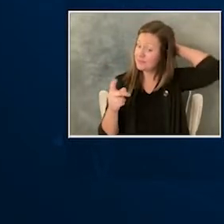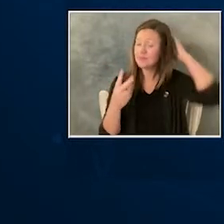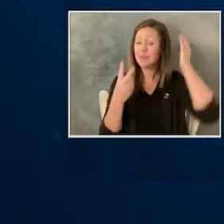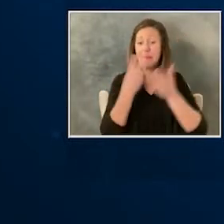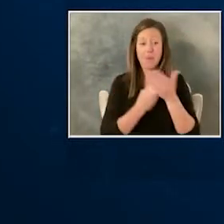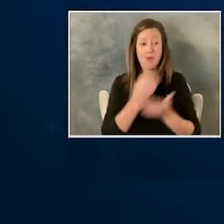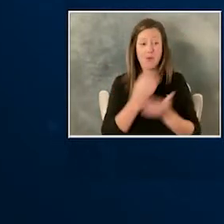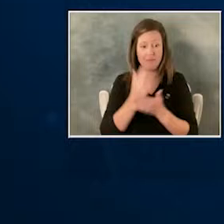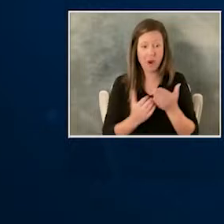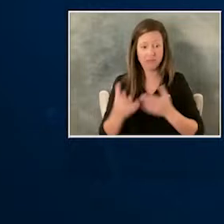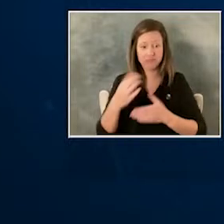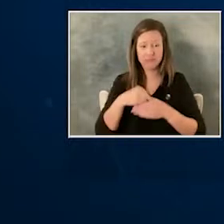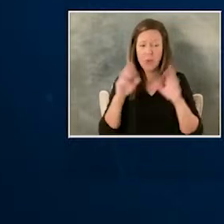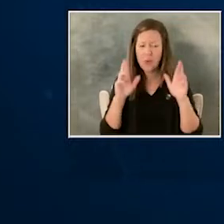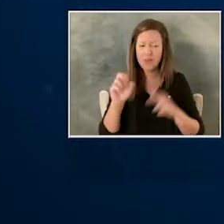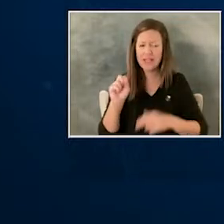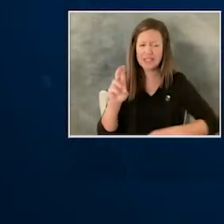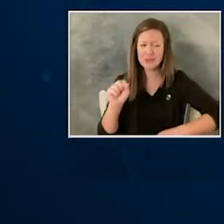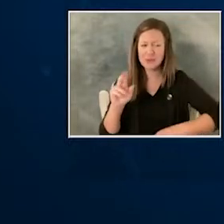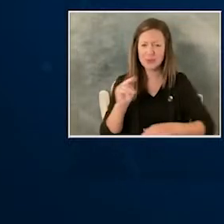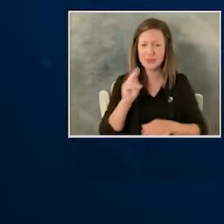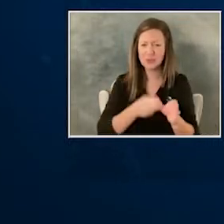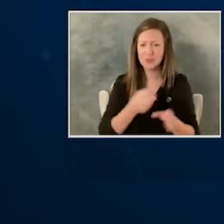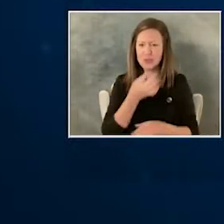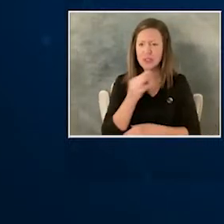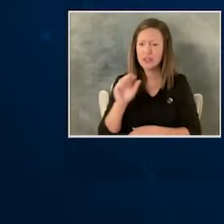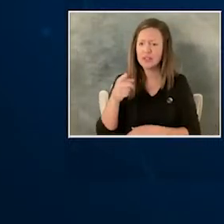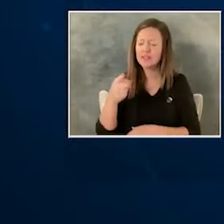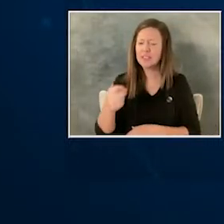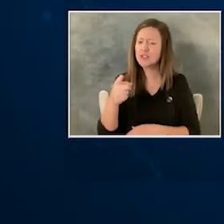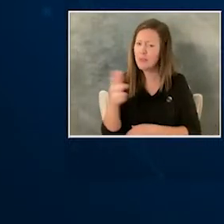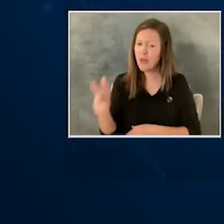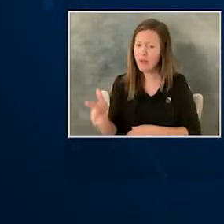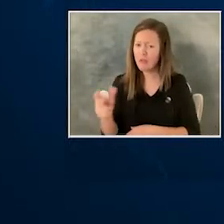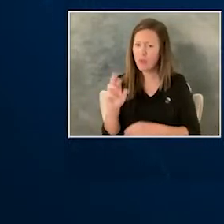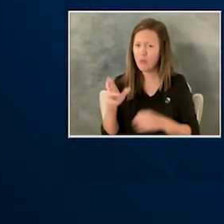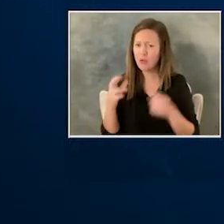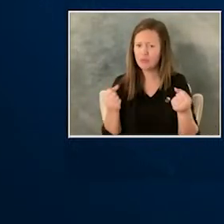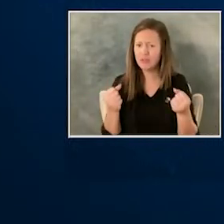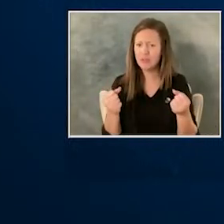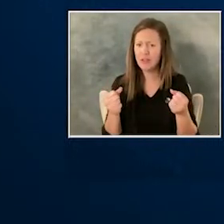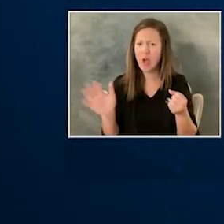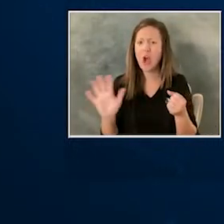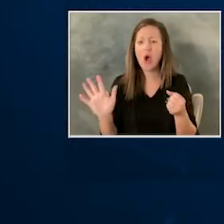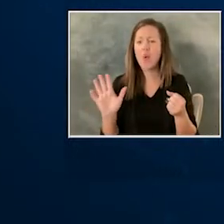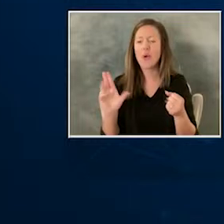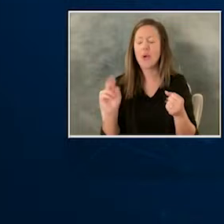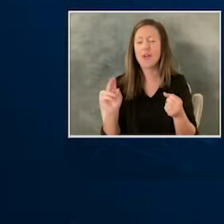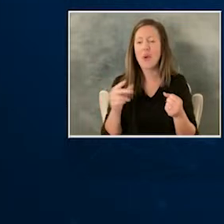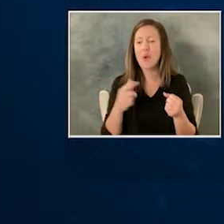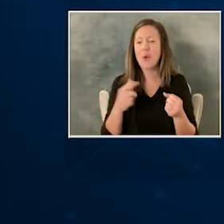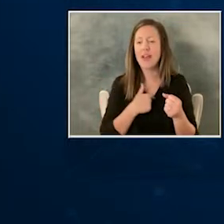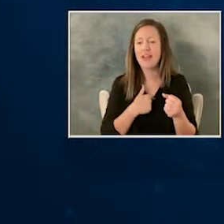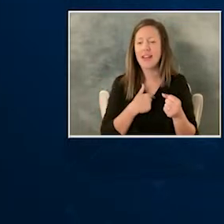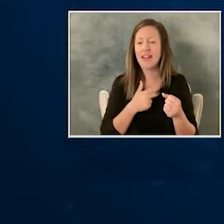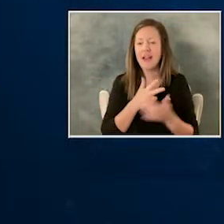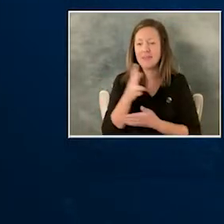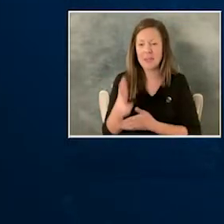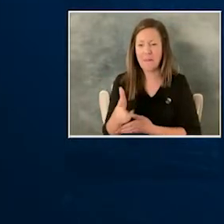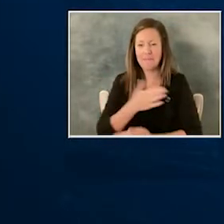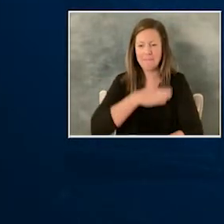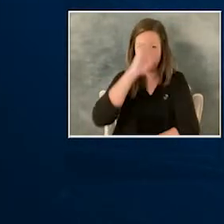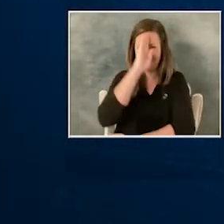can join us in a bit. Now, April, are you driving right now, or did you pull over? No, I'm in my son's school parking